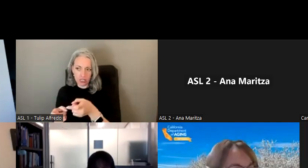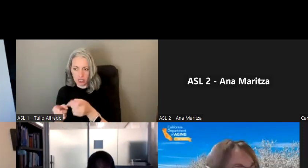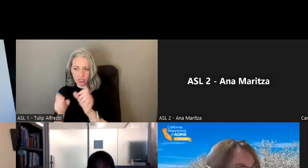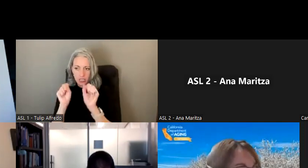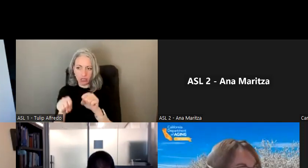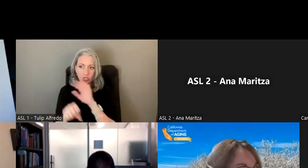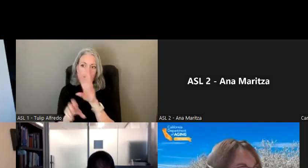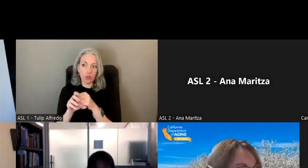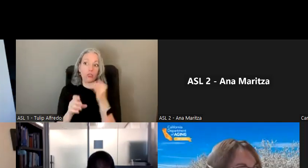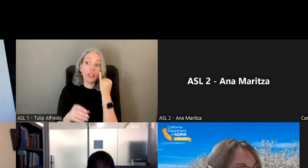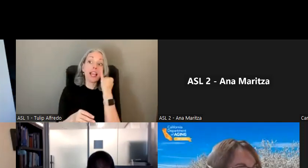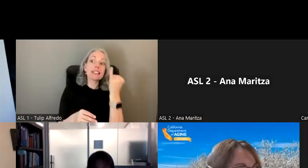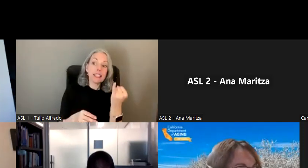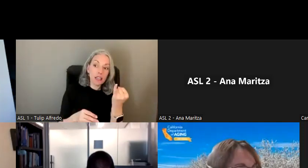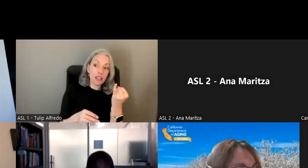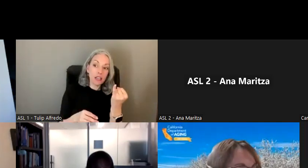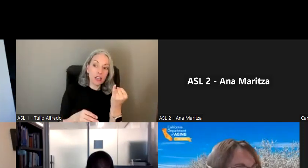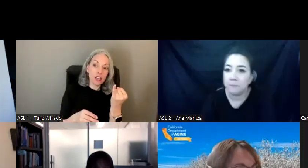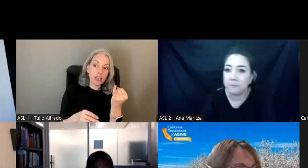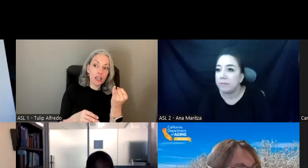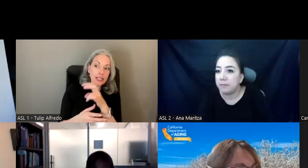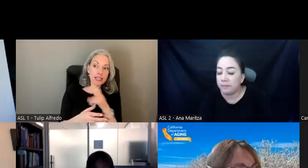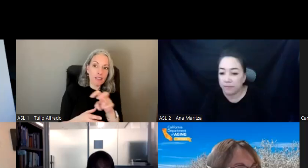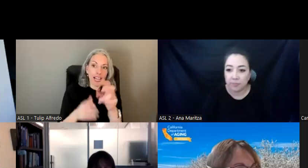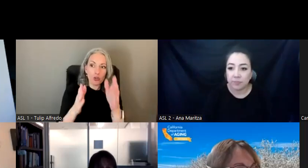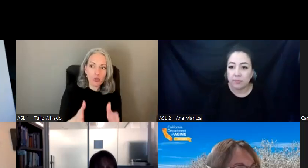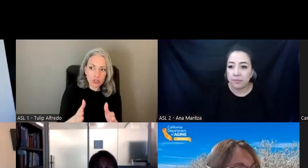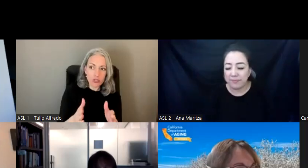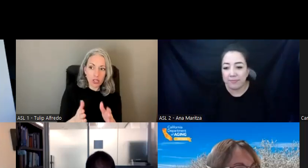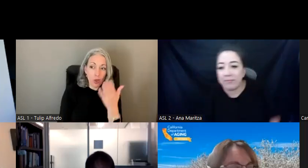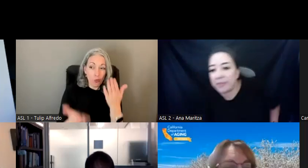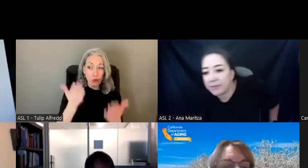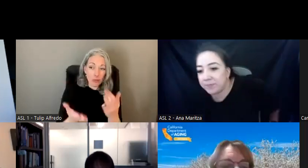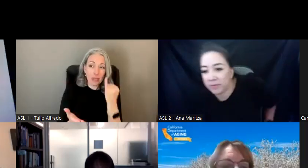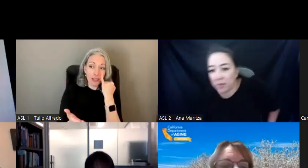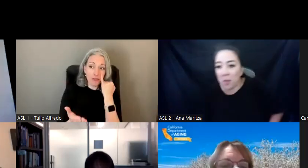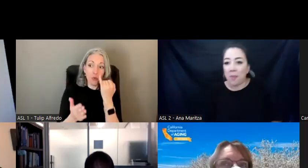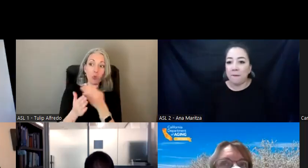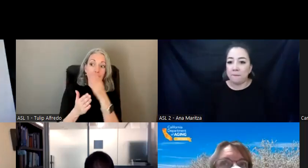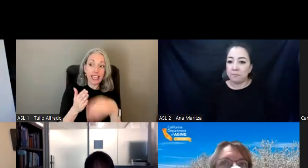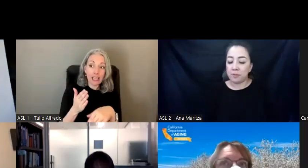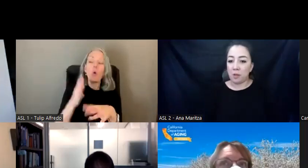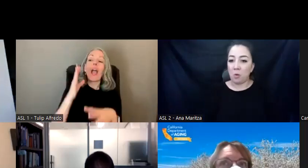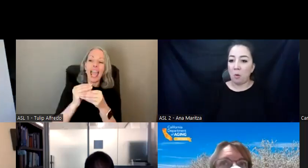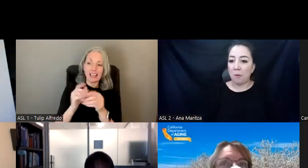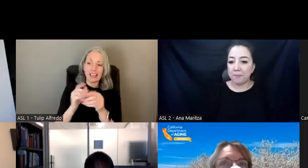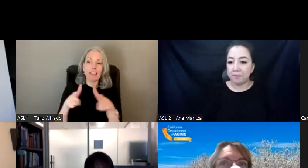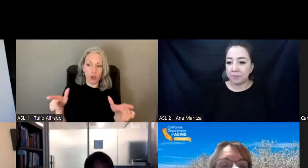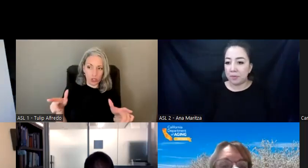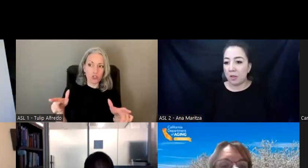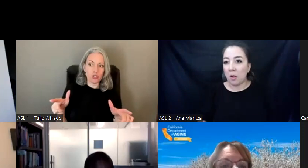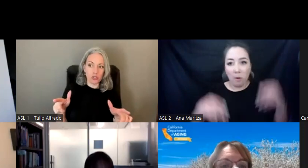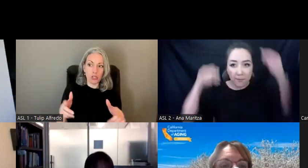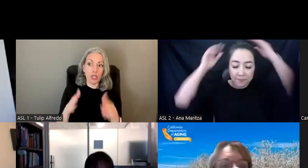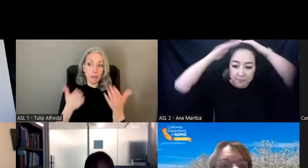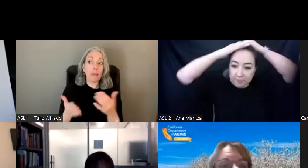include the idea of care navigators, which might, if we added that language, which might